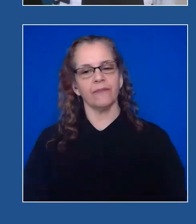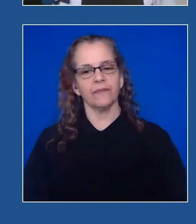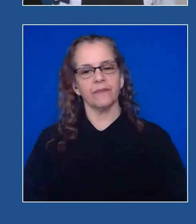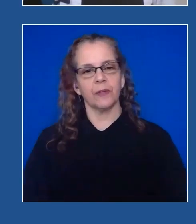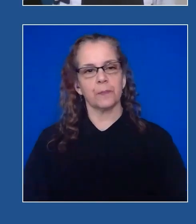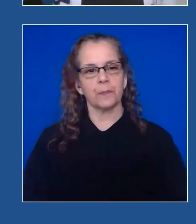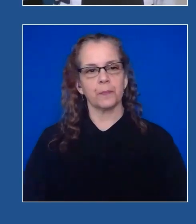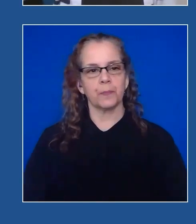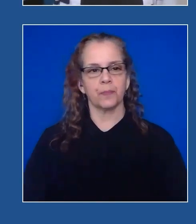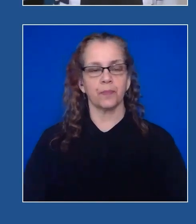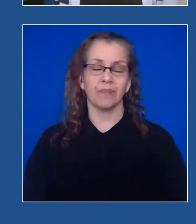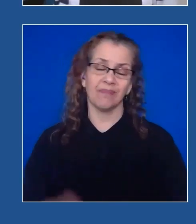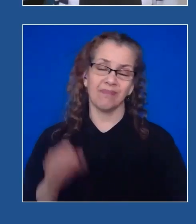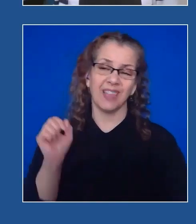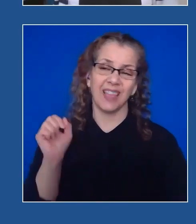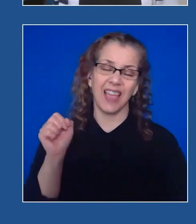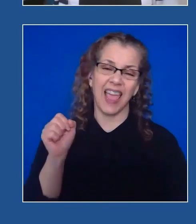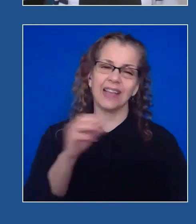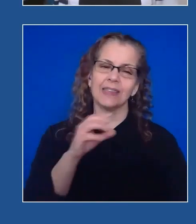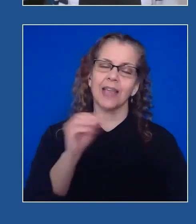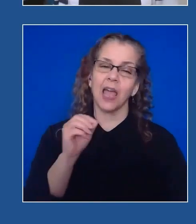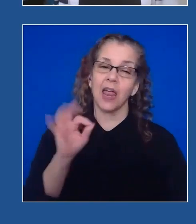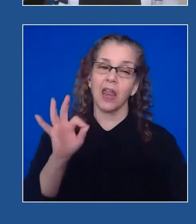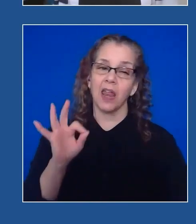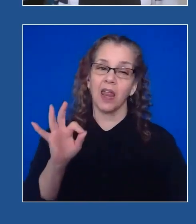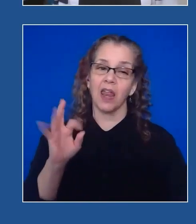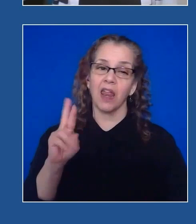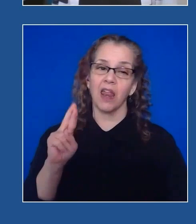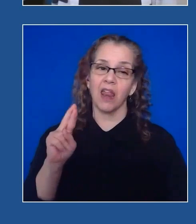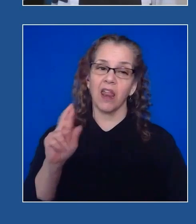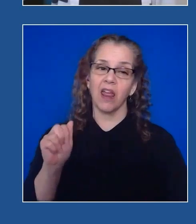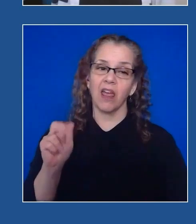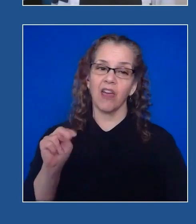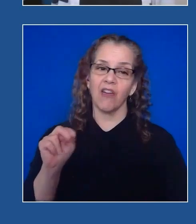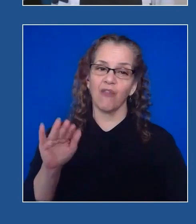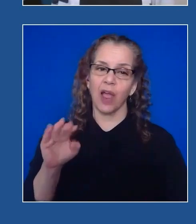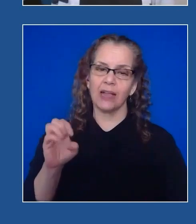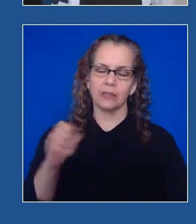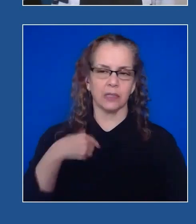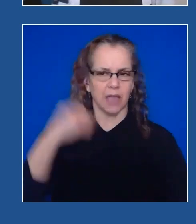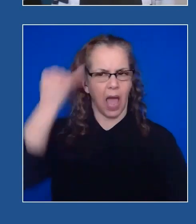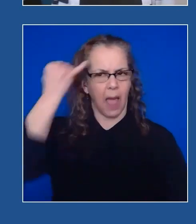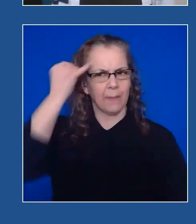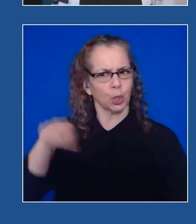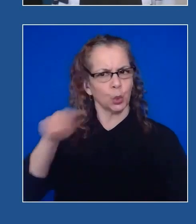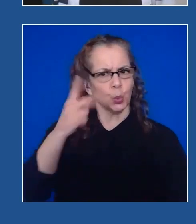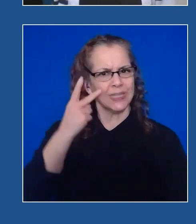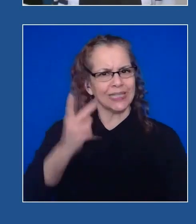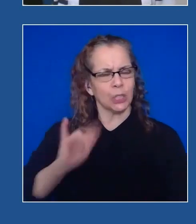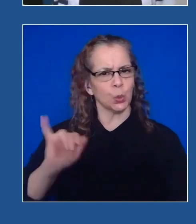Absolutely. And yeah. Francis, I imagine you see this a lot in your work, as we know that our